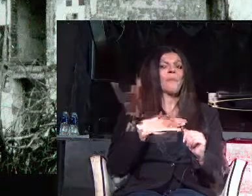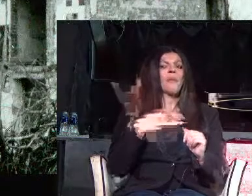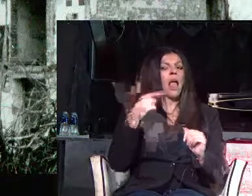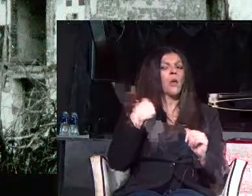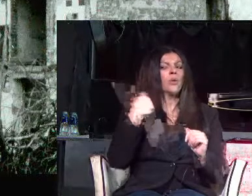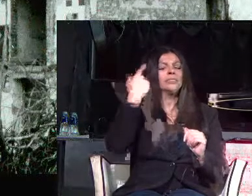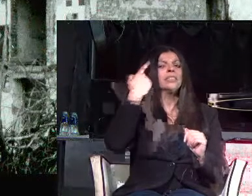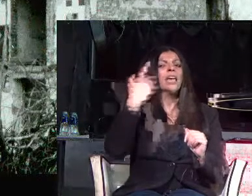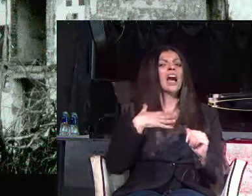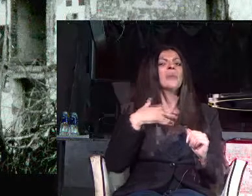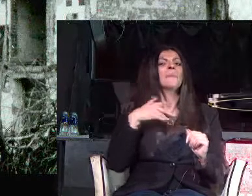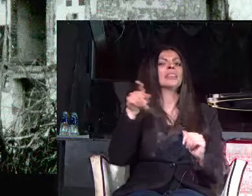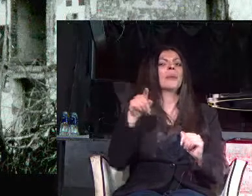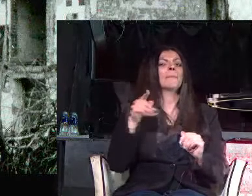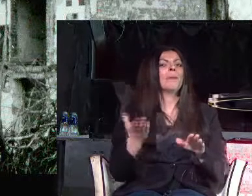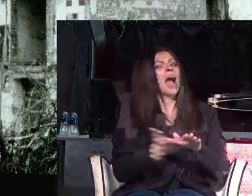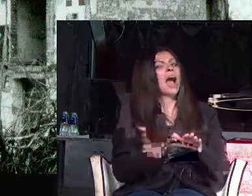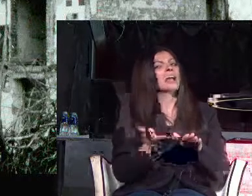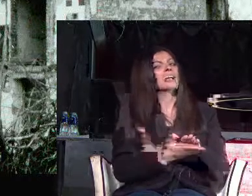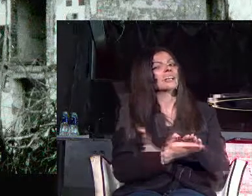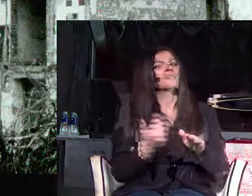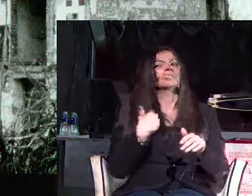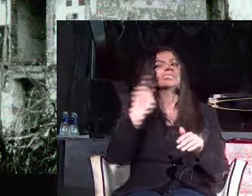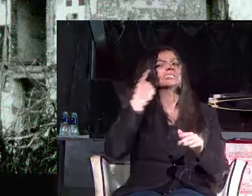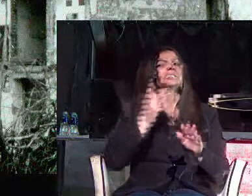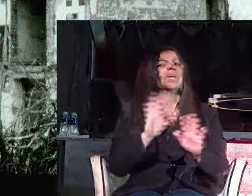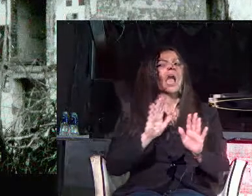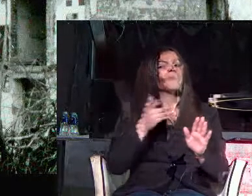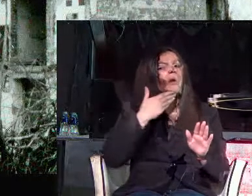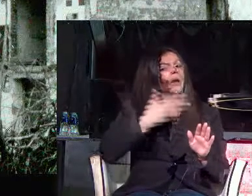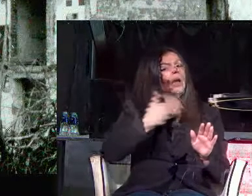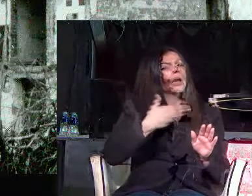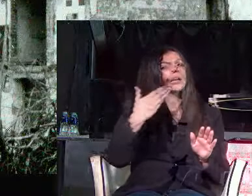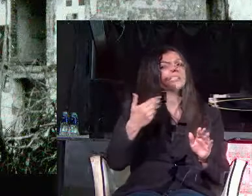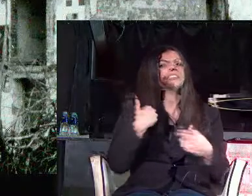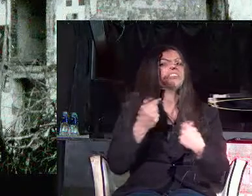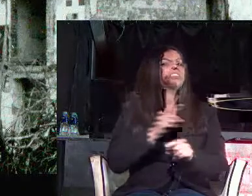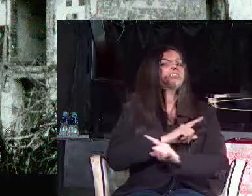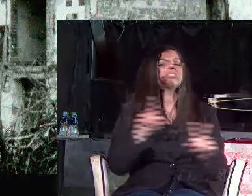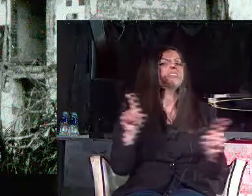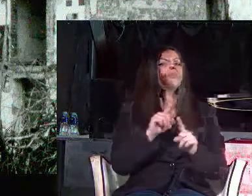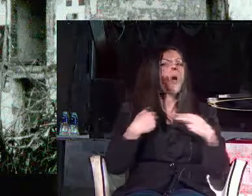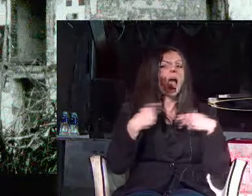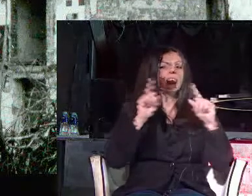visual representation of what took place. And that was to me, in some